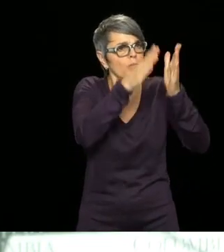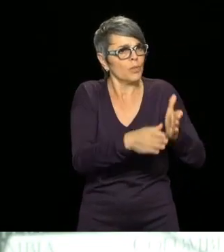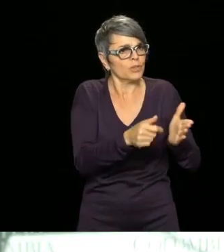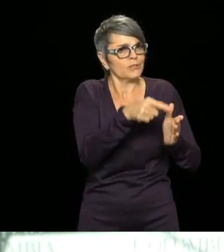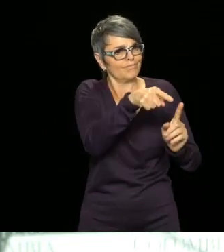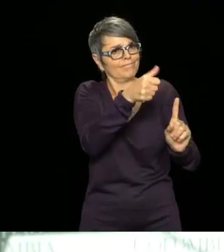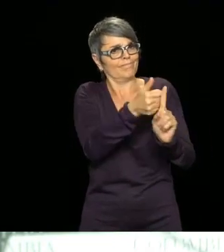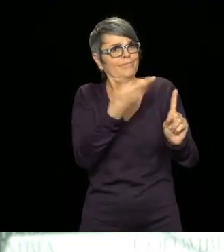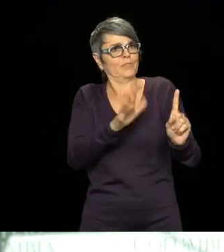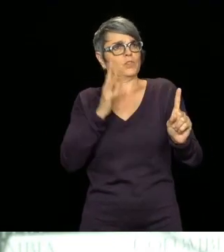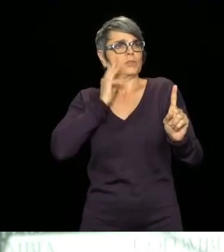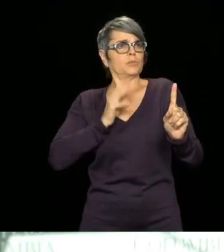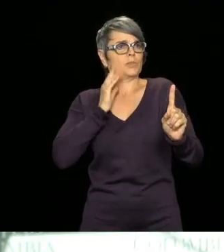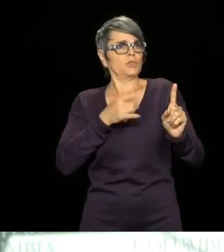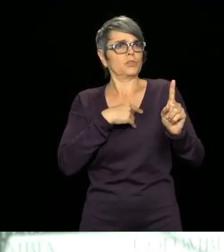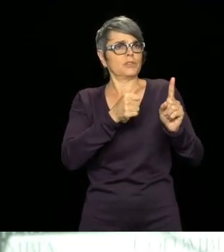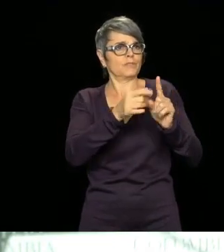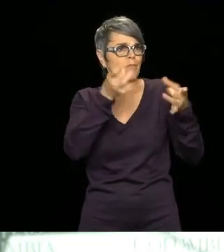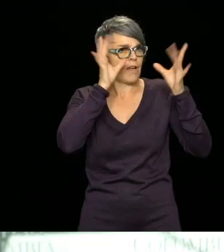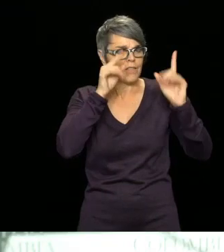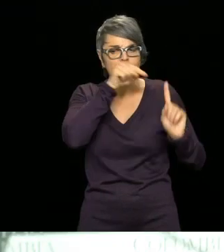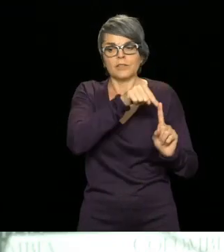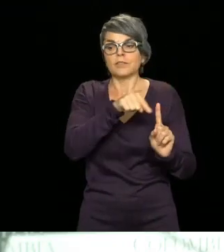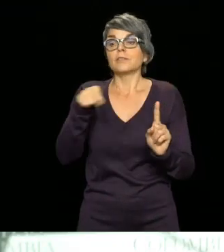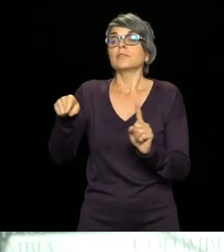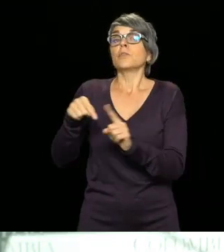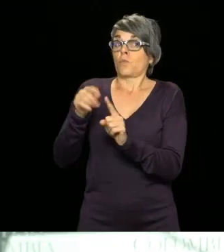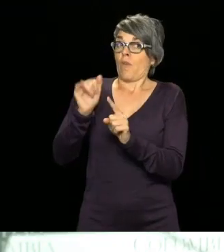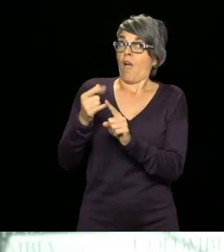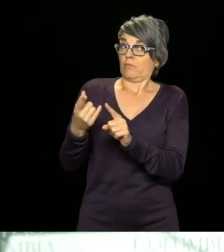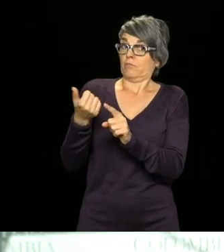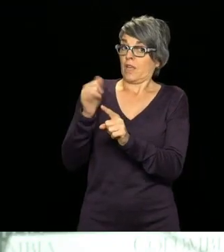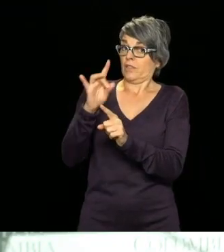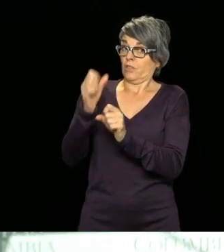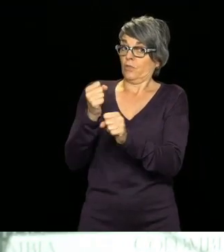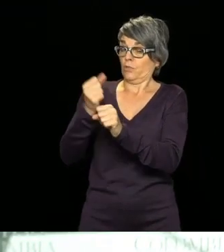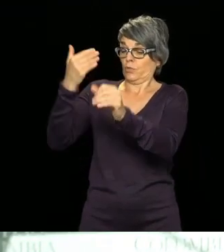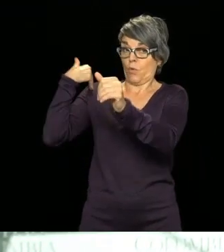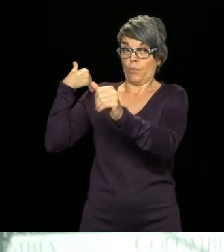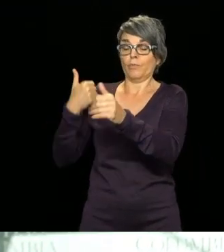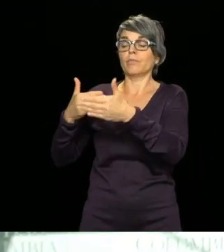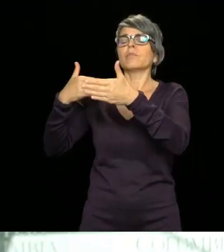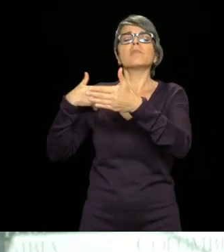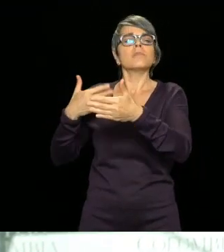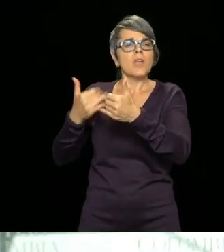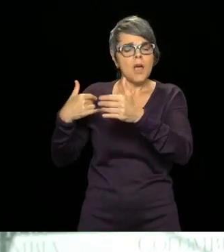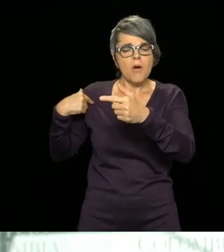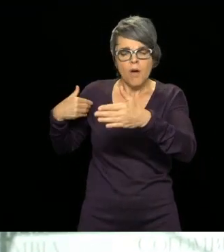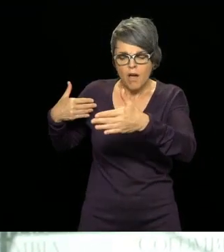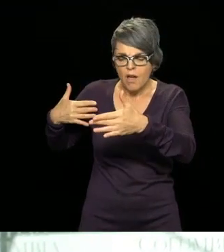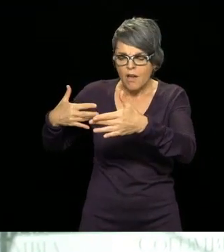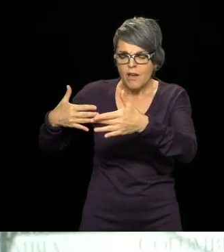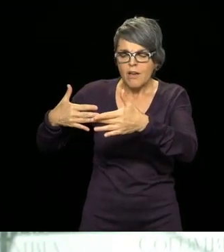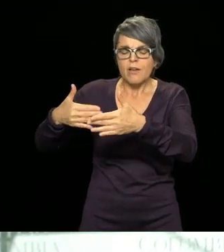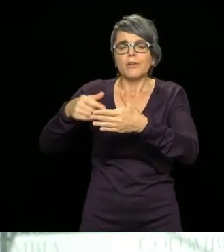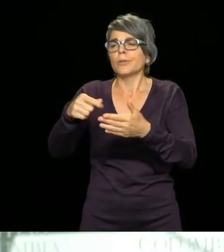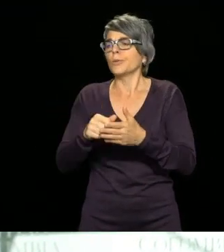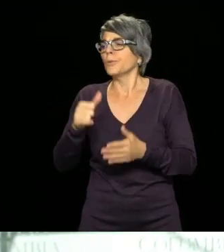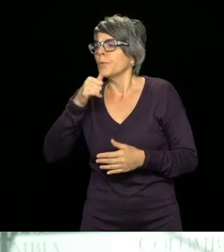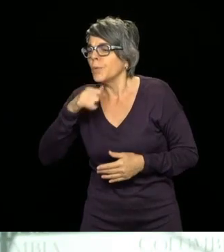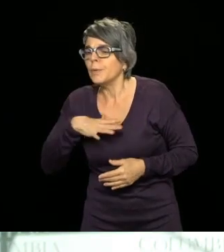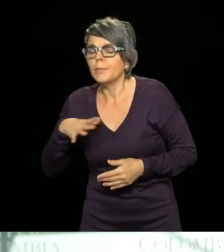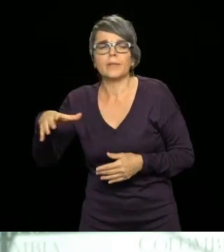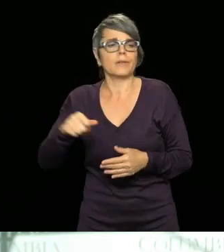in the ensuing 18 years, the ingenuity of women and feminists and anti-violence services never ceased